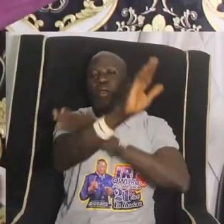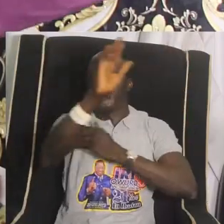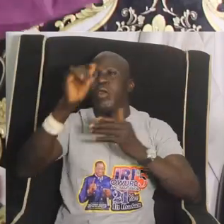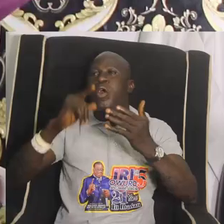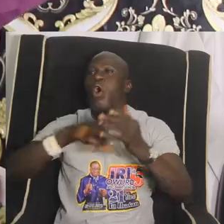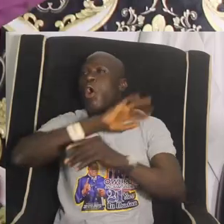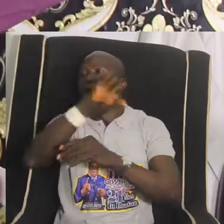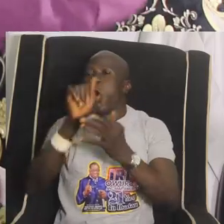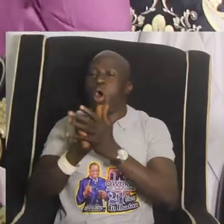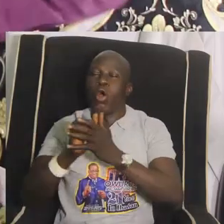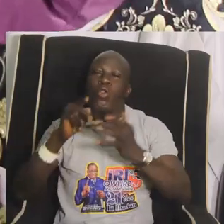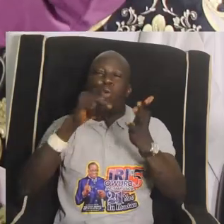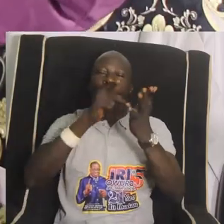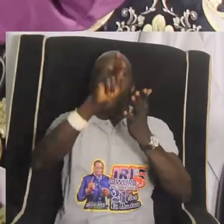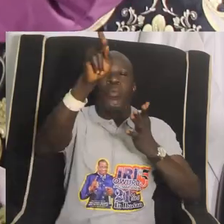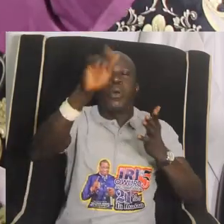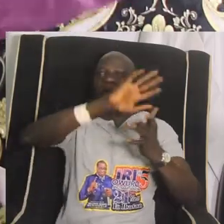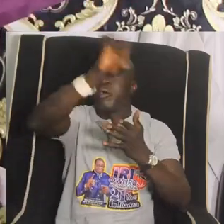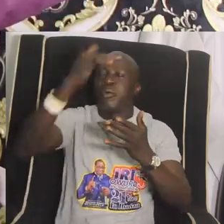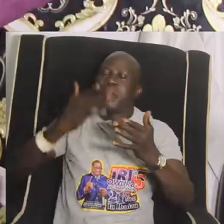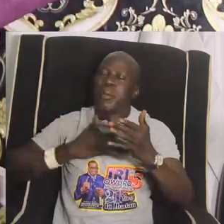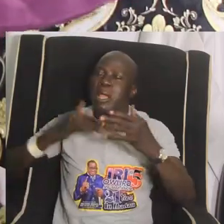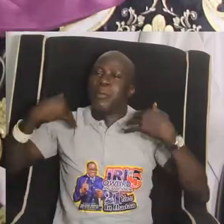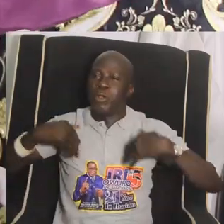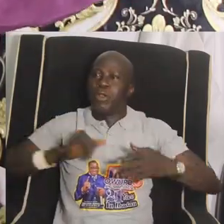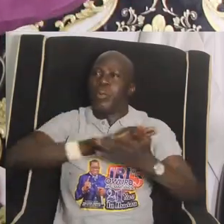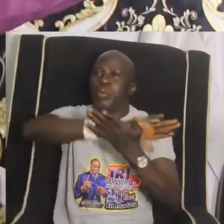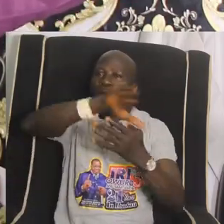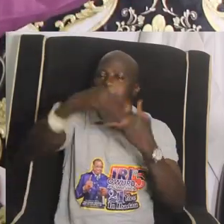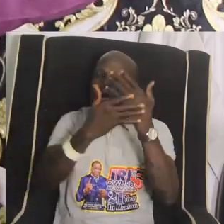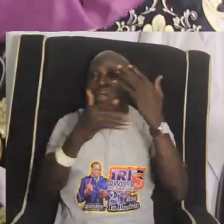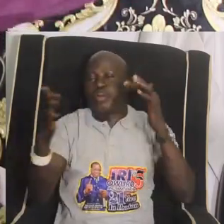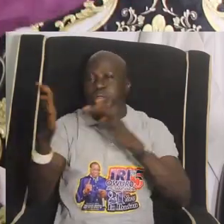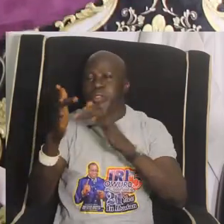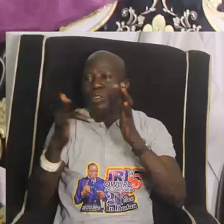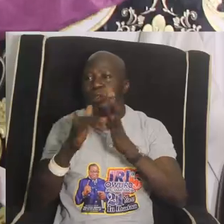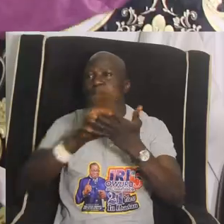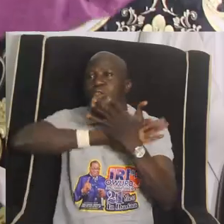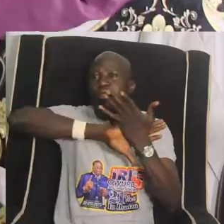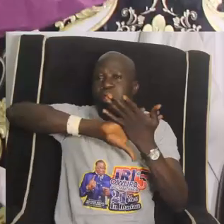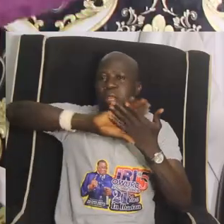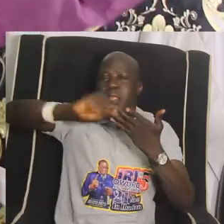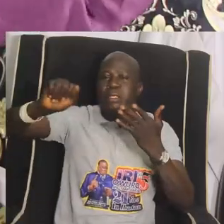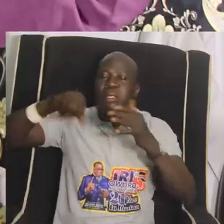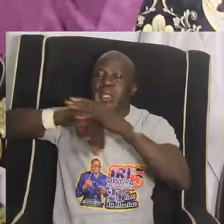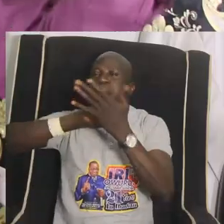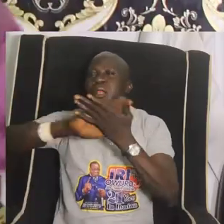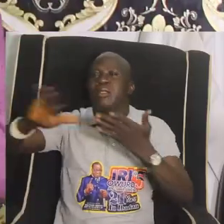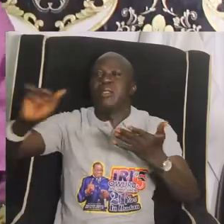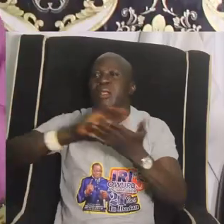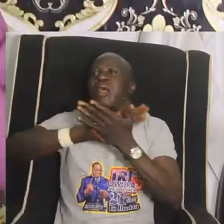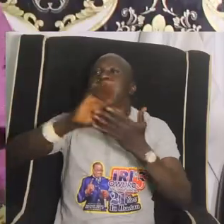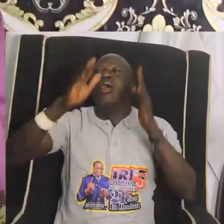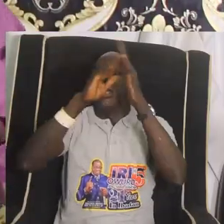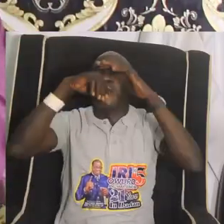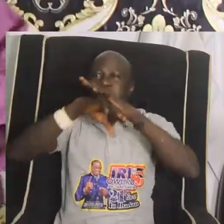Gbogbo ami awon agbara mi. Every man come that support. Eh, yeah. Lord of Jesus. O ya pare. Praise. Pare. Praise. O